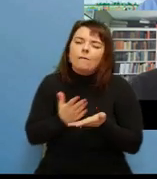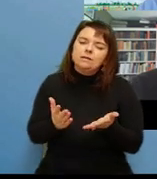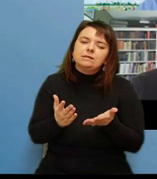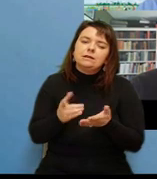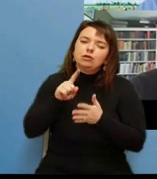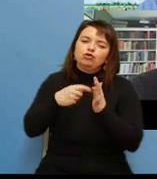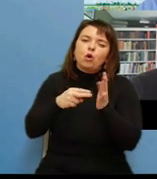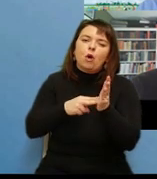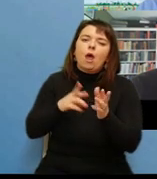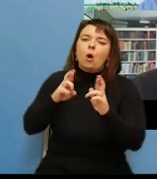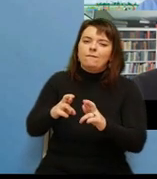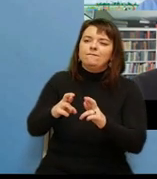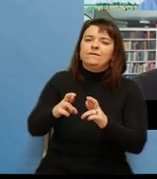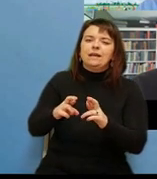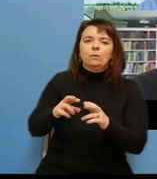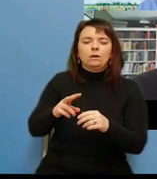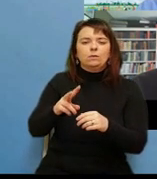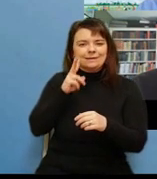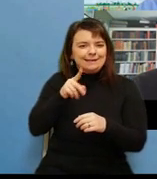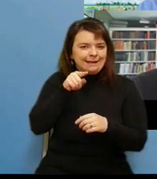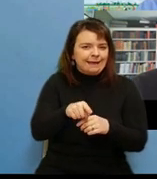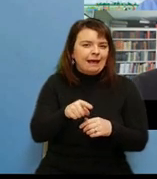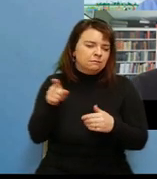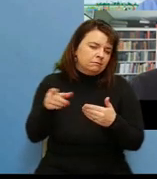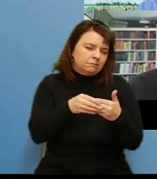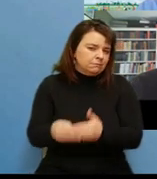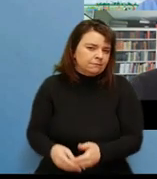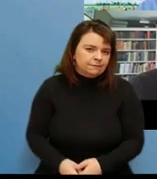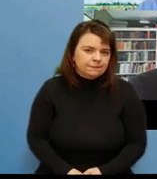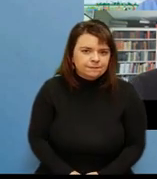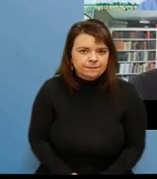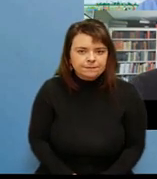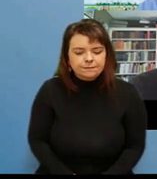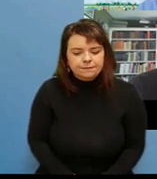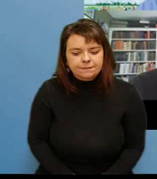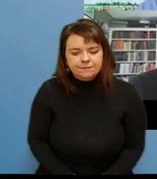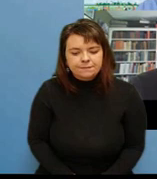John, you will be able to see before probably it comes to here for your guidance.